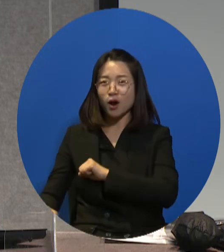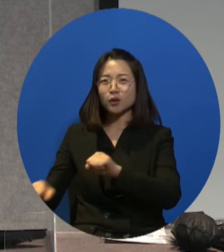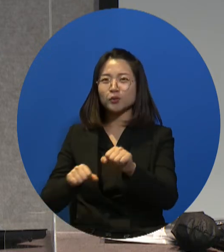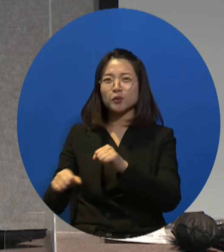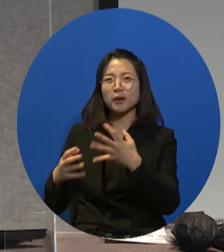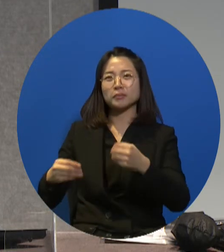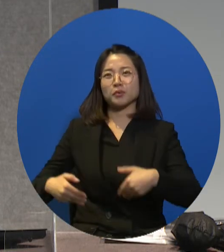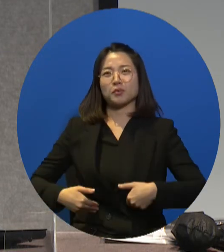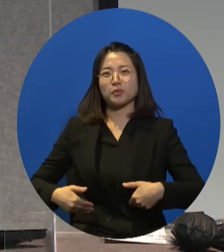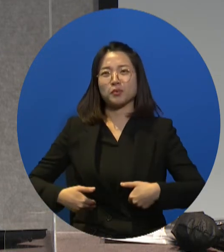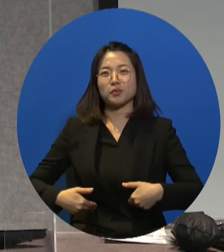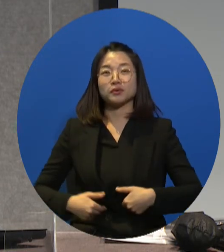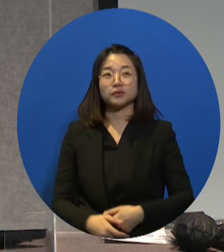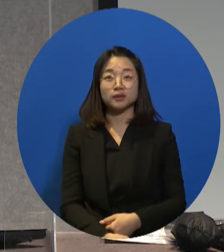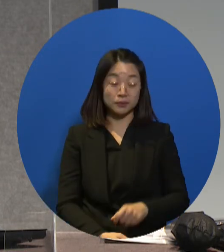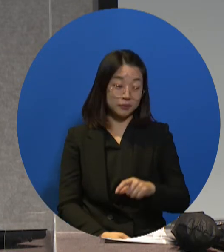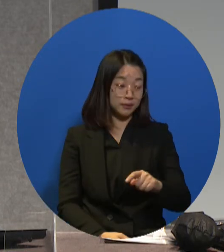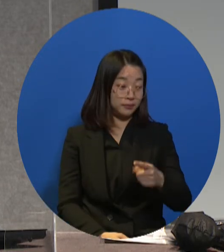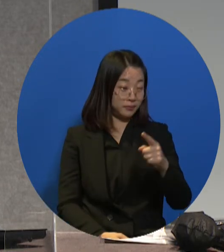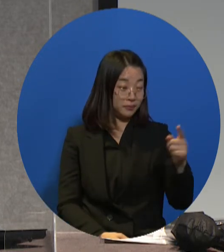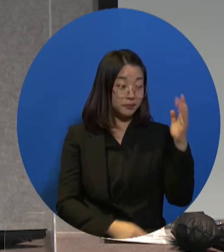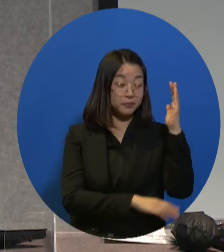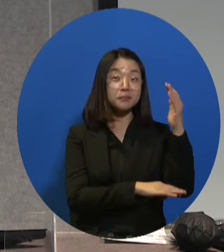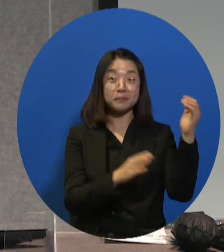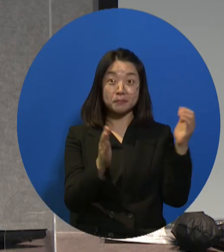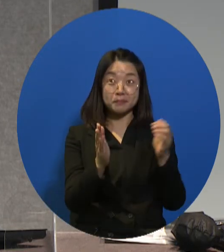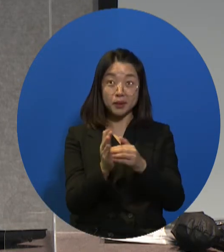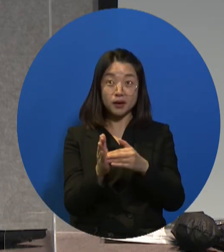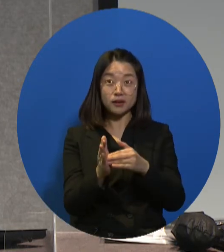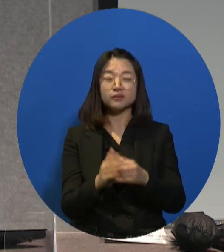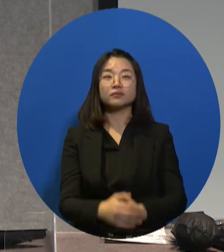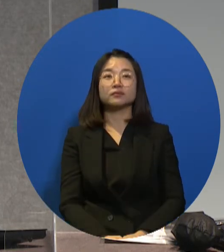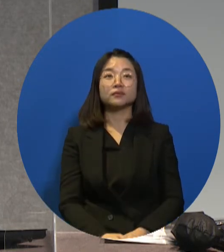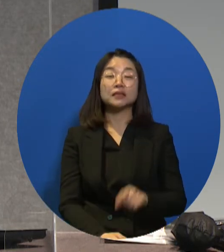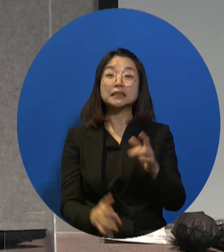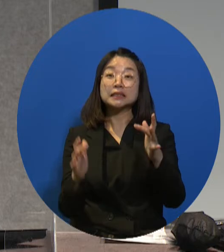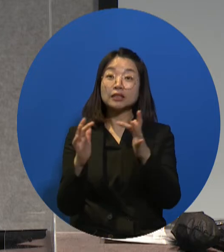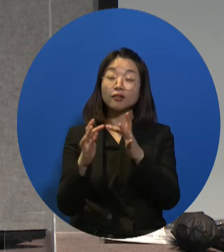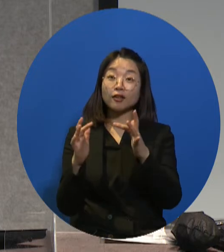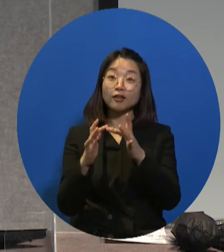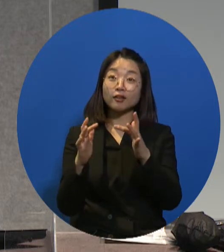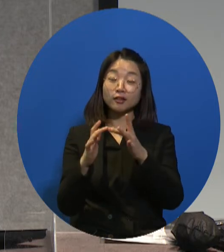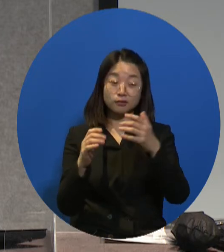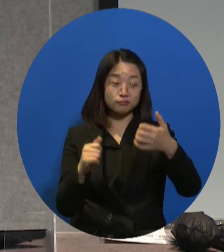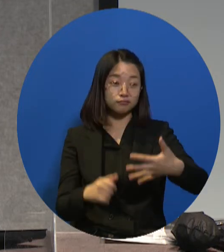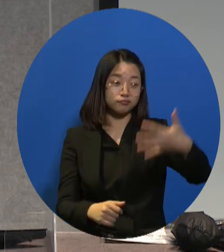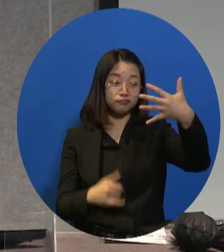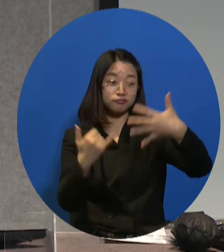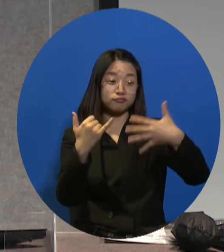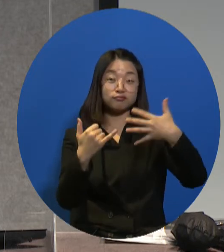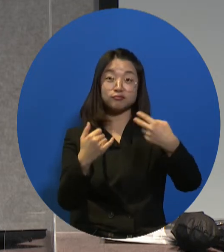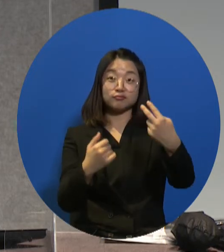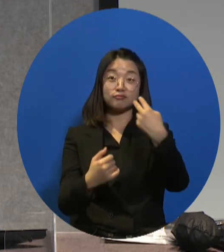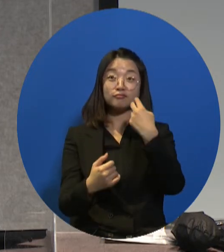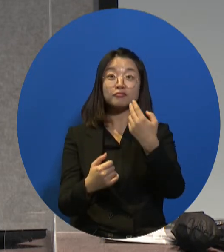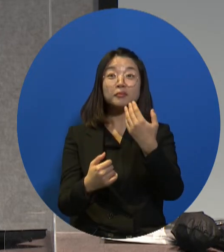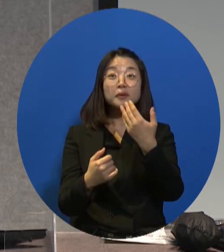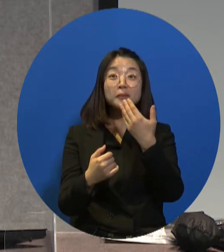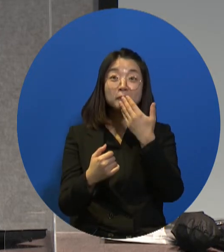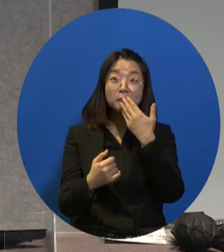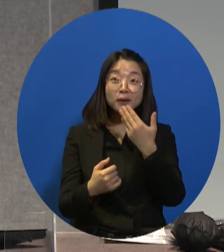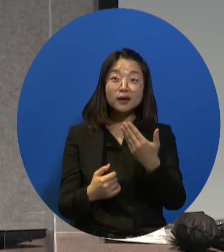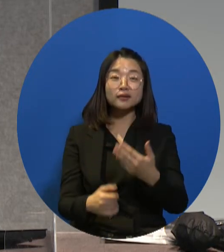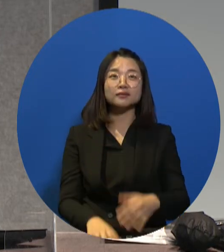in letting us know of the different work that we have ahead of us. We are broadcasting the session live